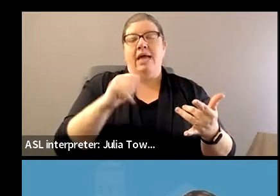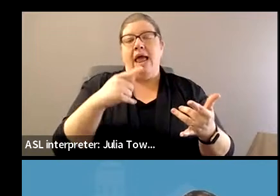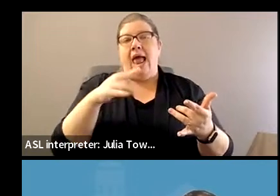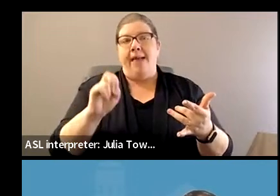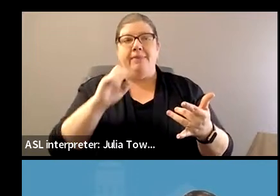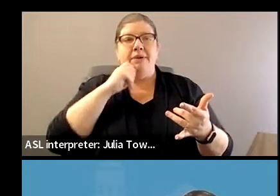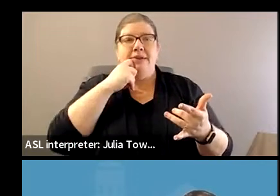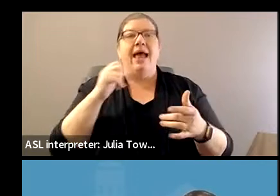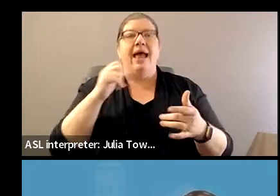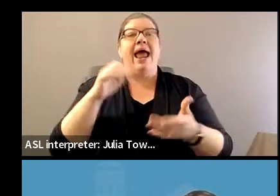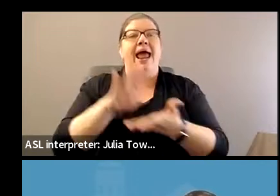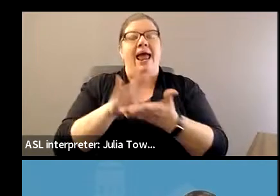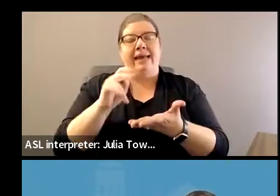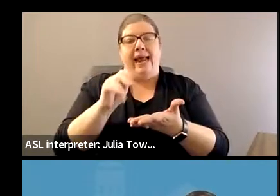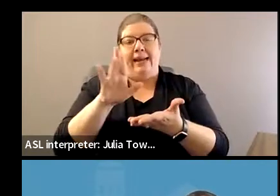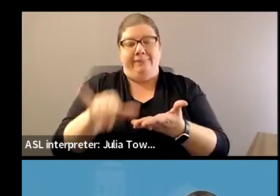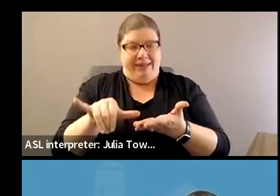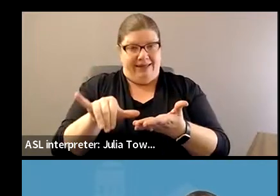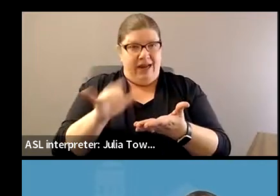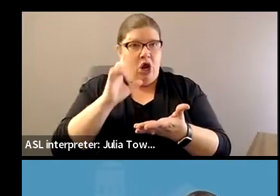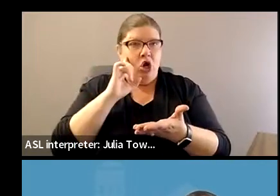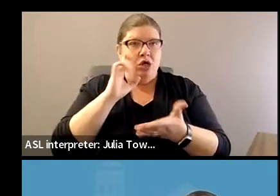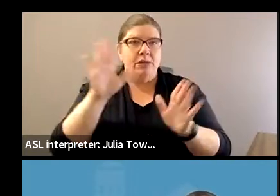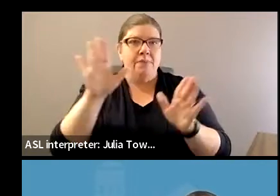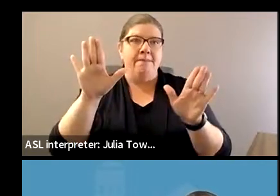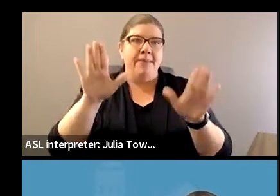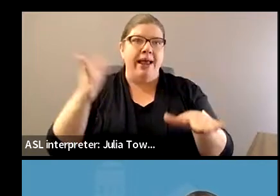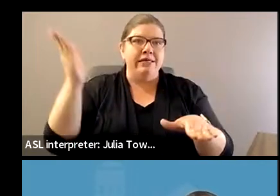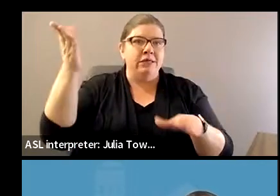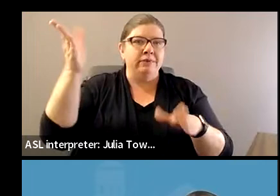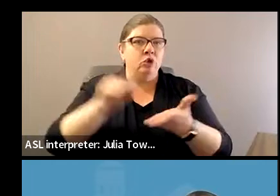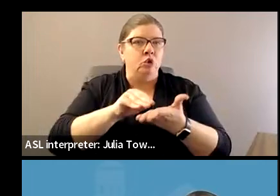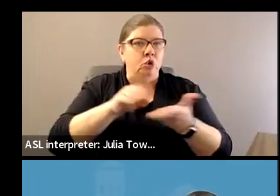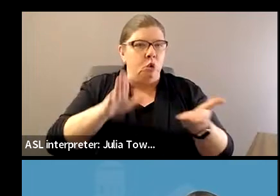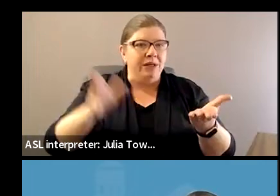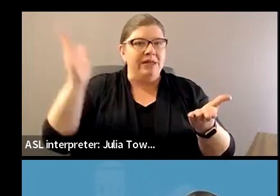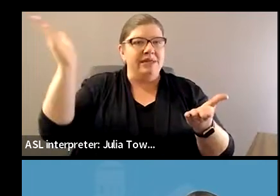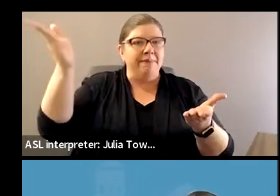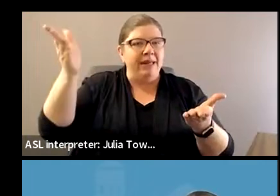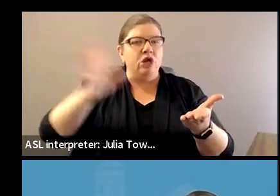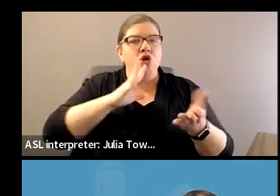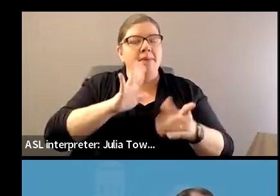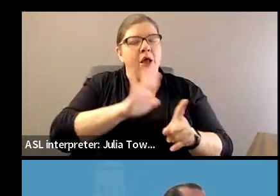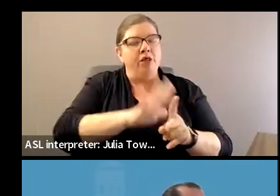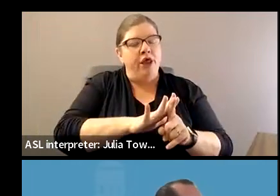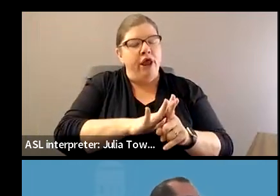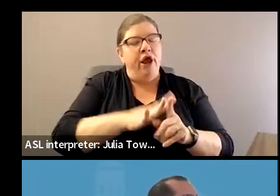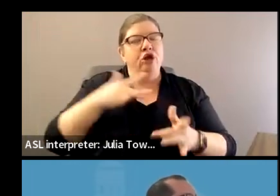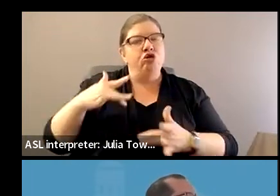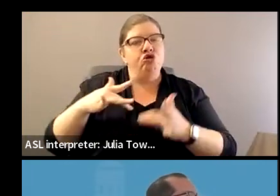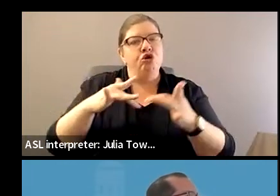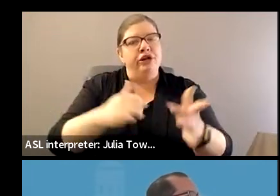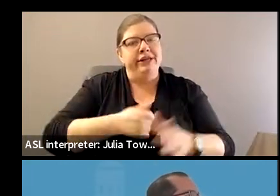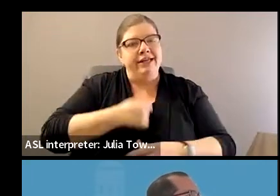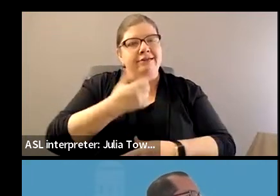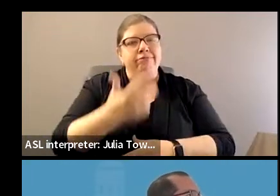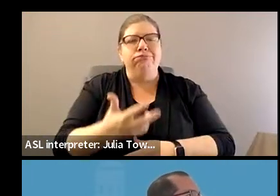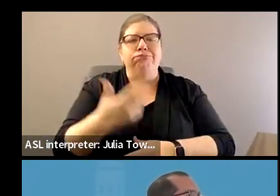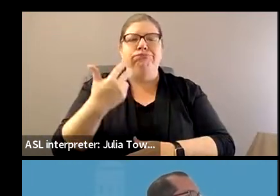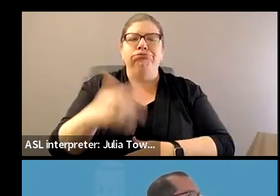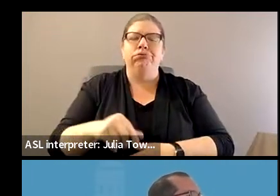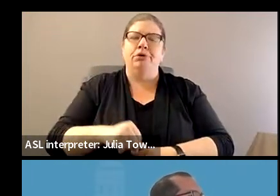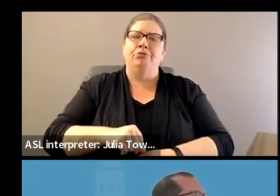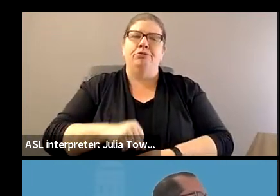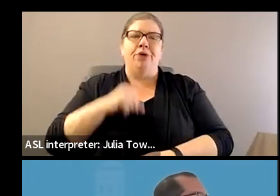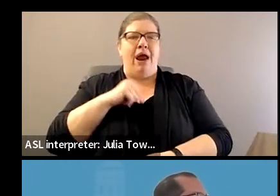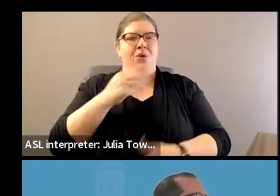weekend, and heard some amazing student speakers talk about their journey. And it just makes me so proud to be